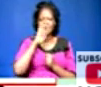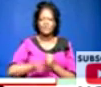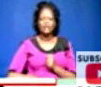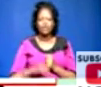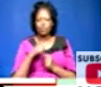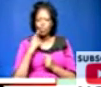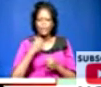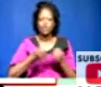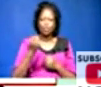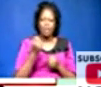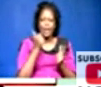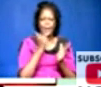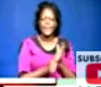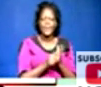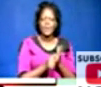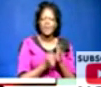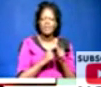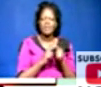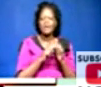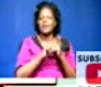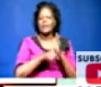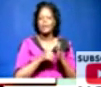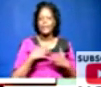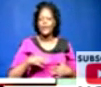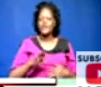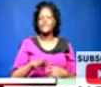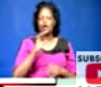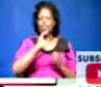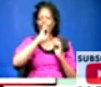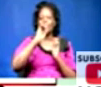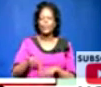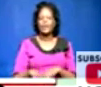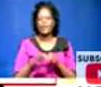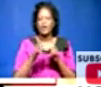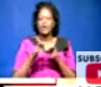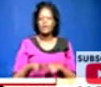some farm produce only for her body to be found dumped in a river.